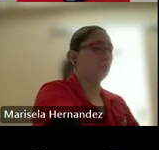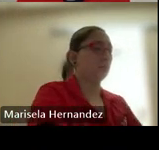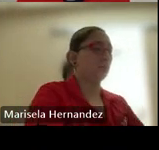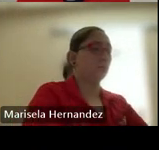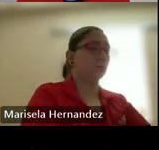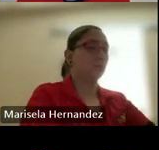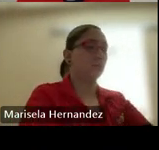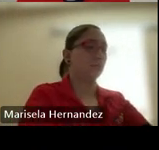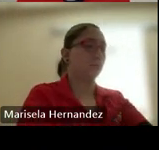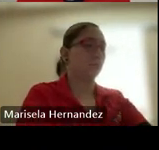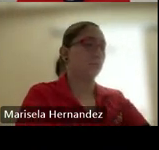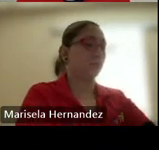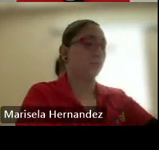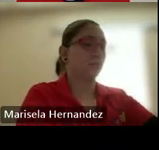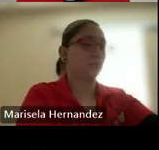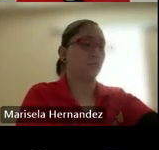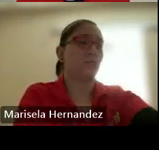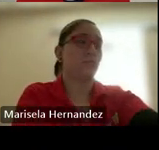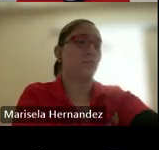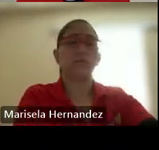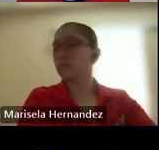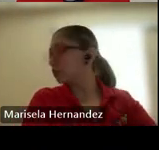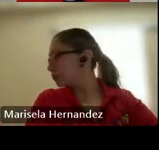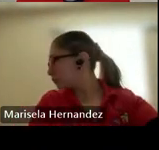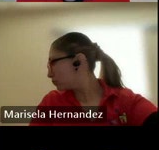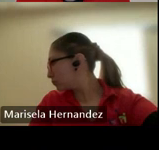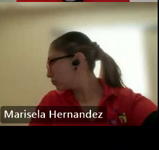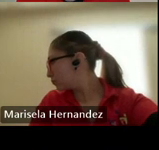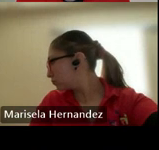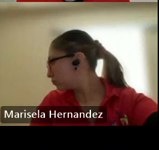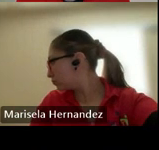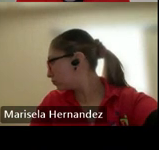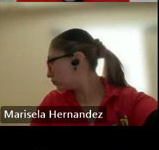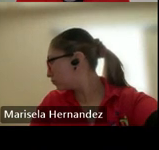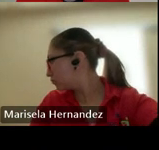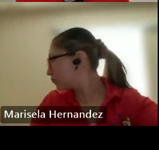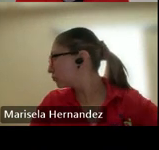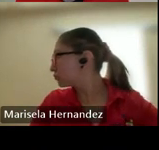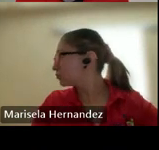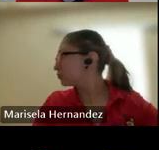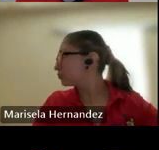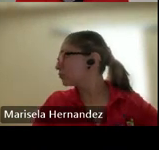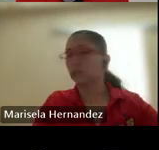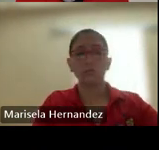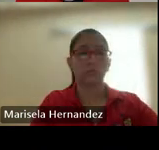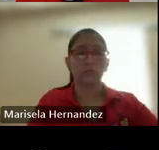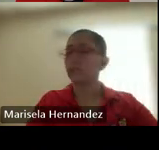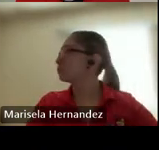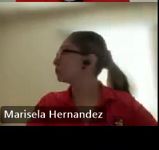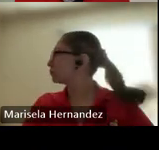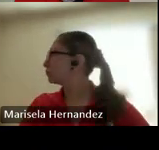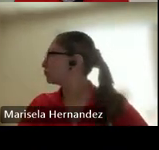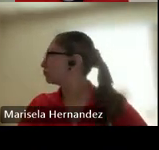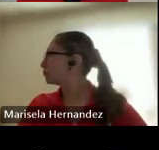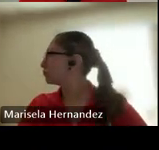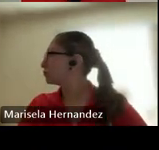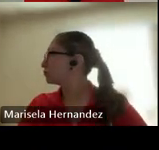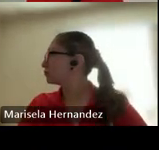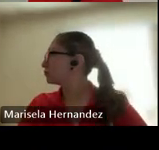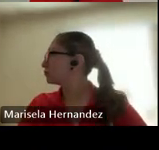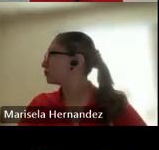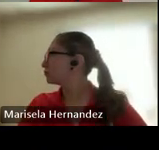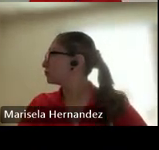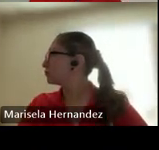unfortunately some cuts in the public housing capital and public housing operating fund, and there I